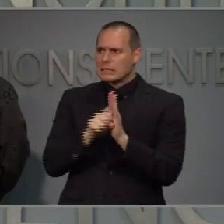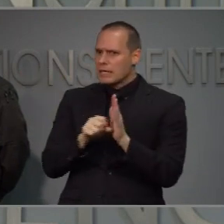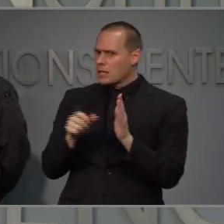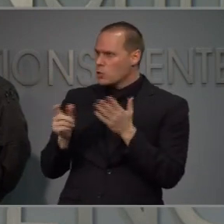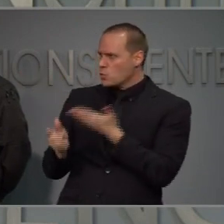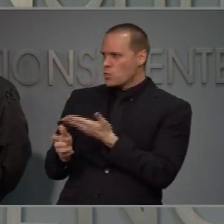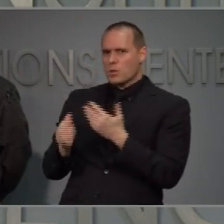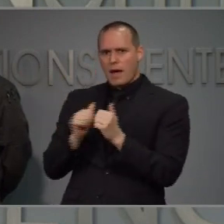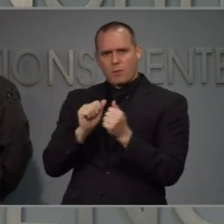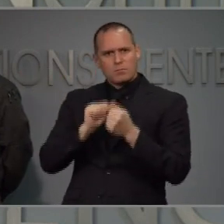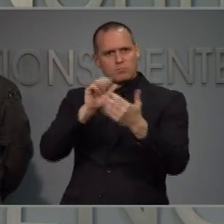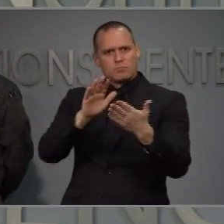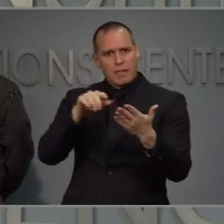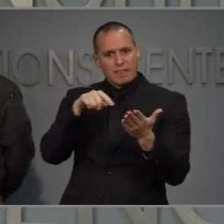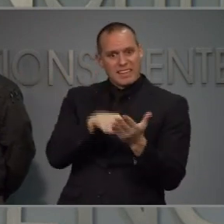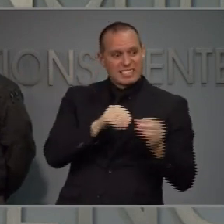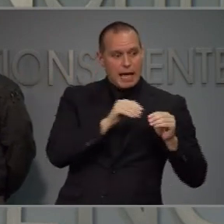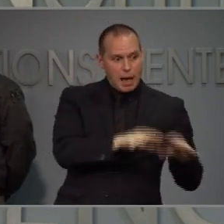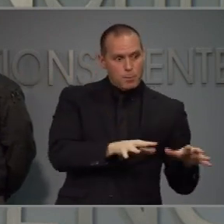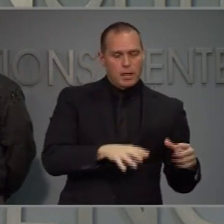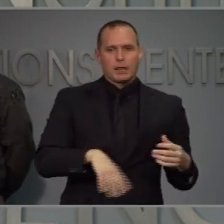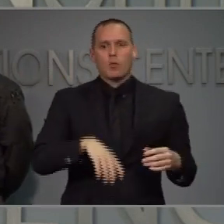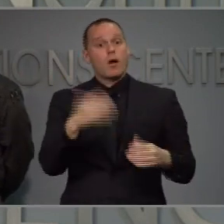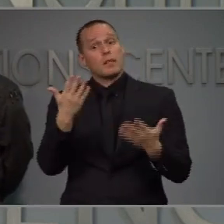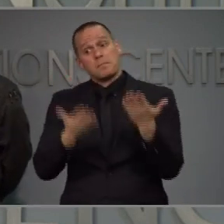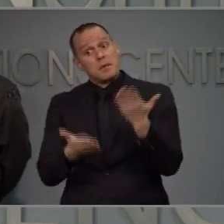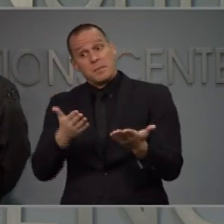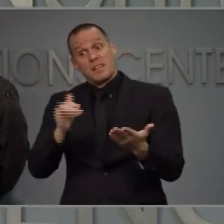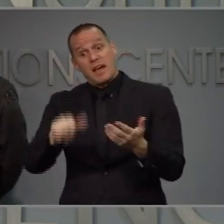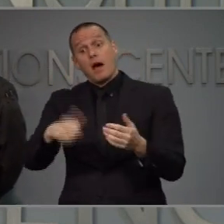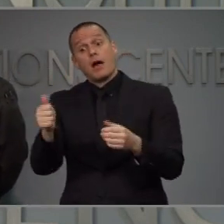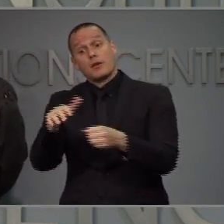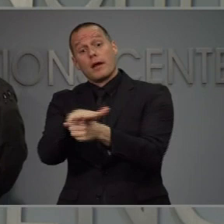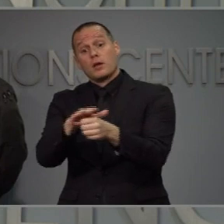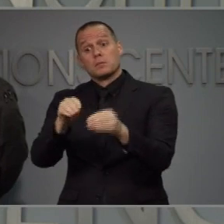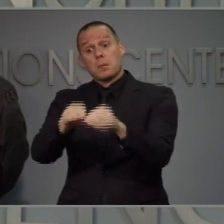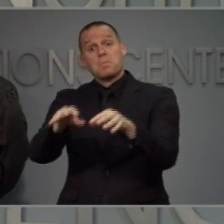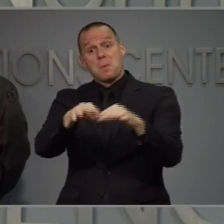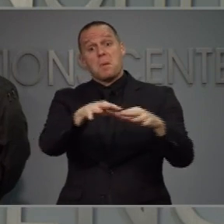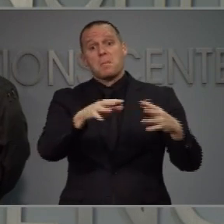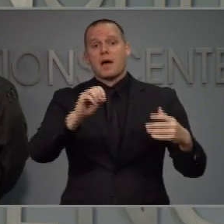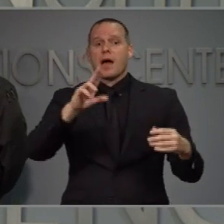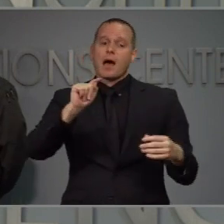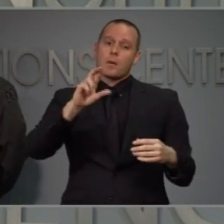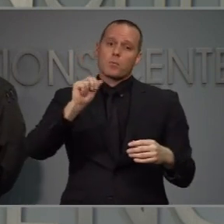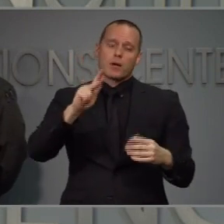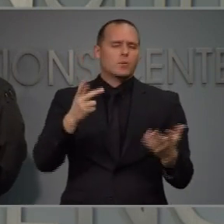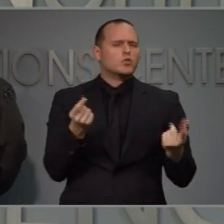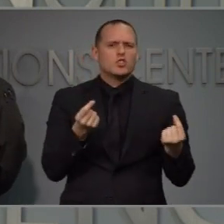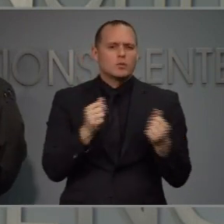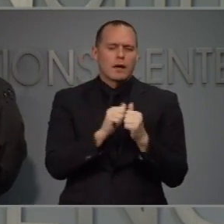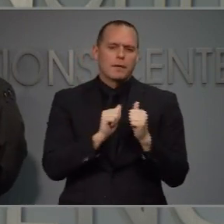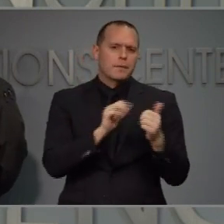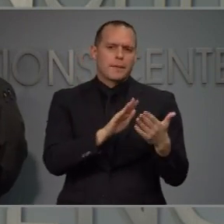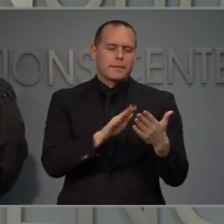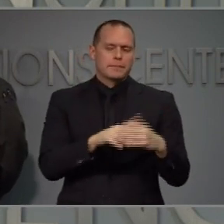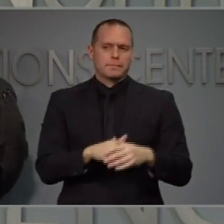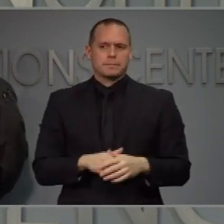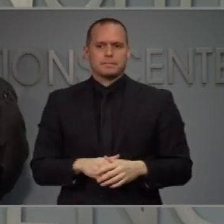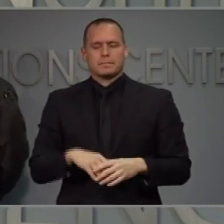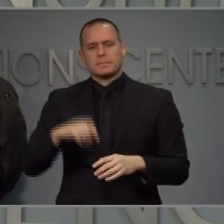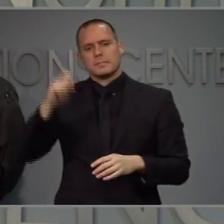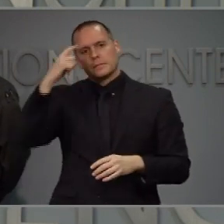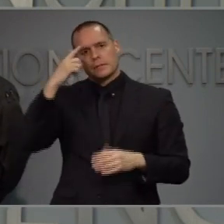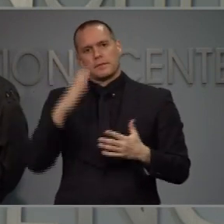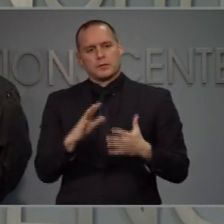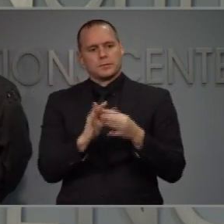this outbreak and other potential outbreaks in areas like that? We're very concerned when there are